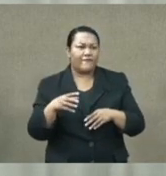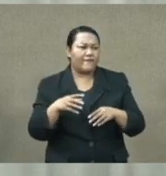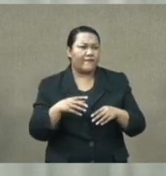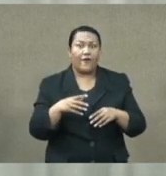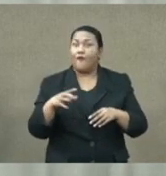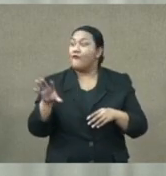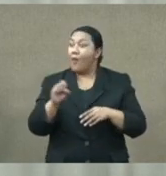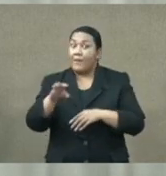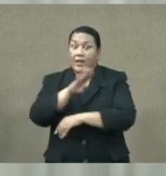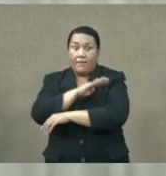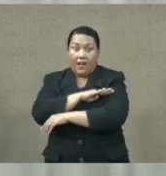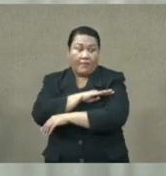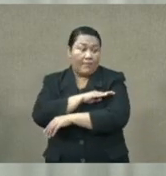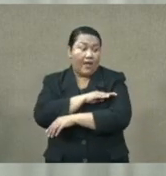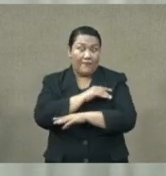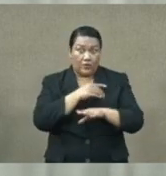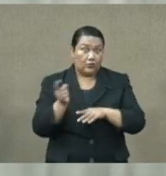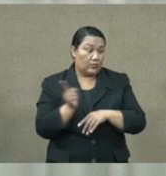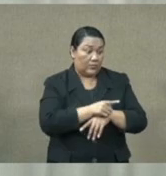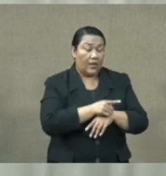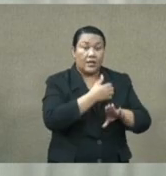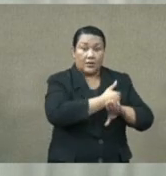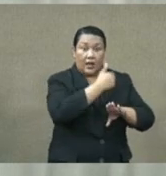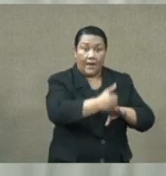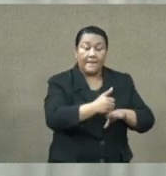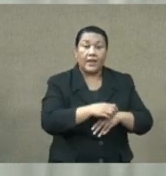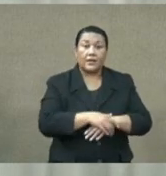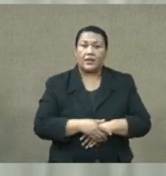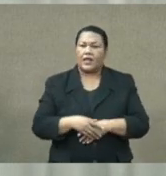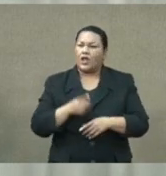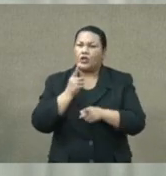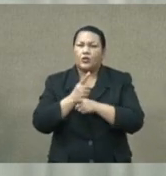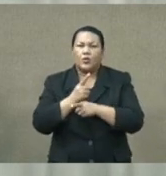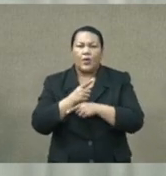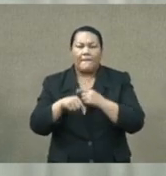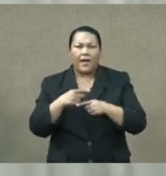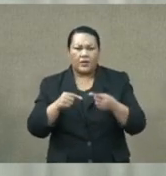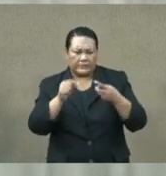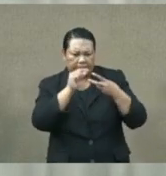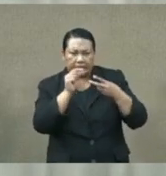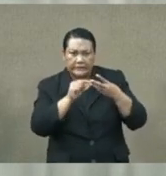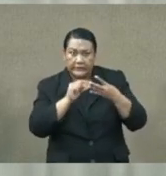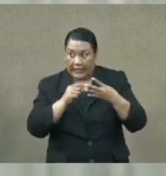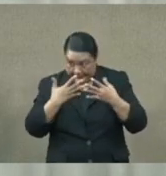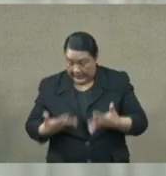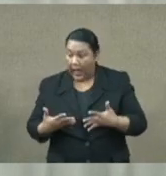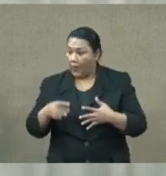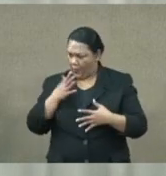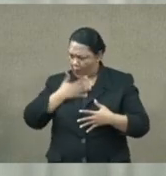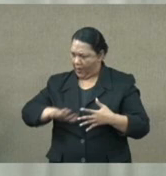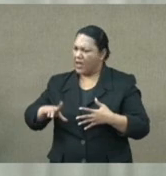of the people, we demand that he must provide specific details of reports that you have